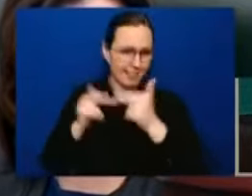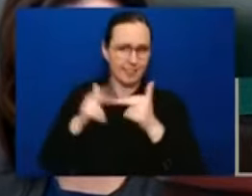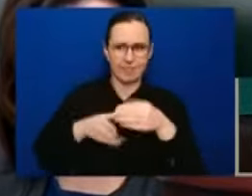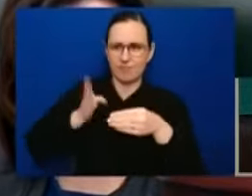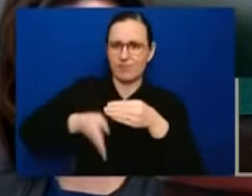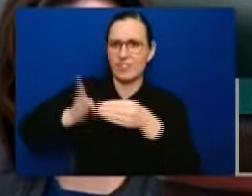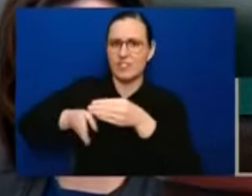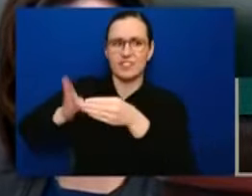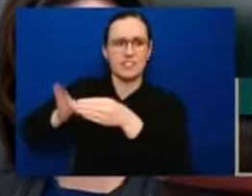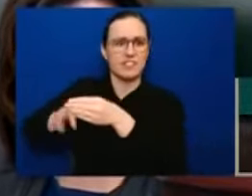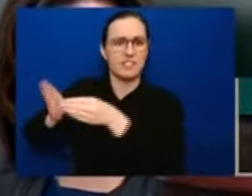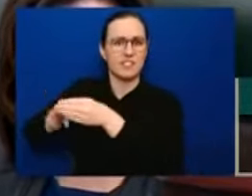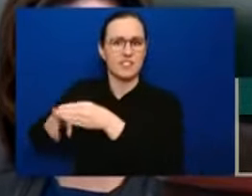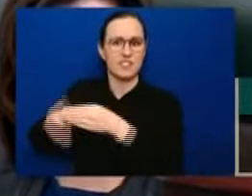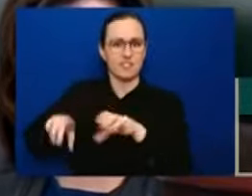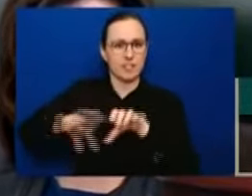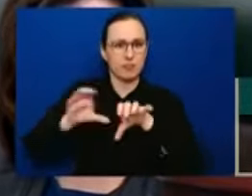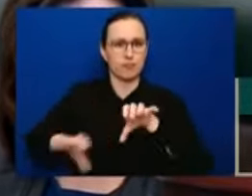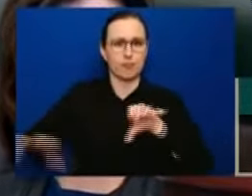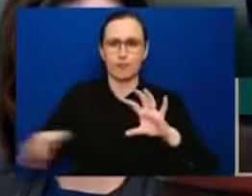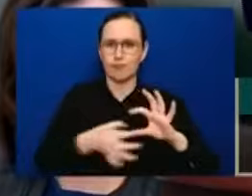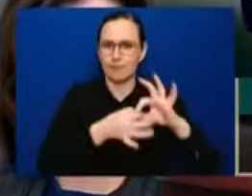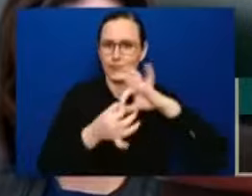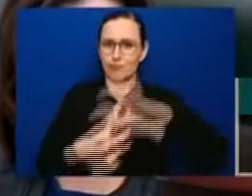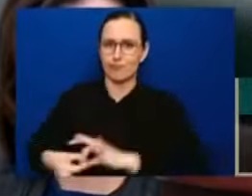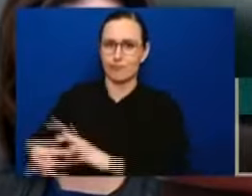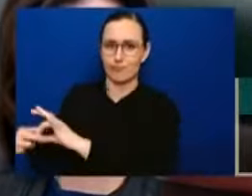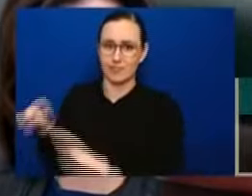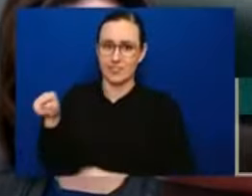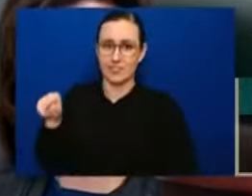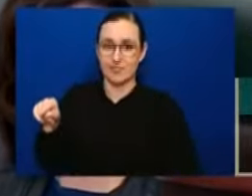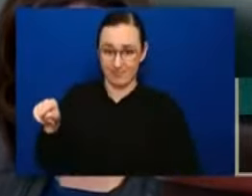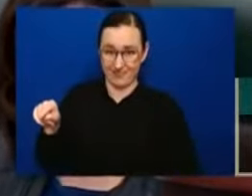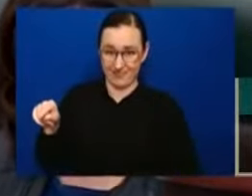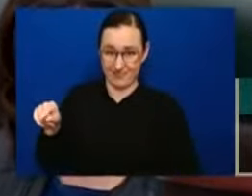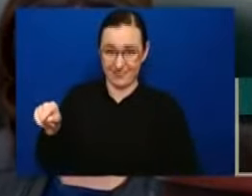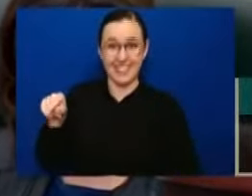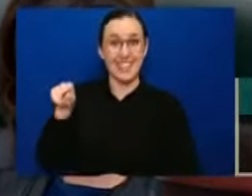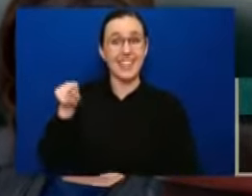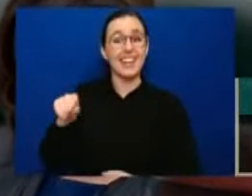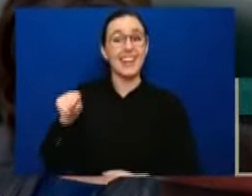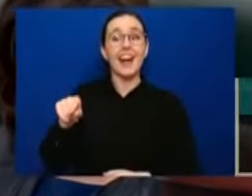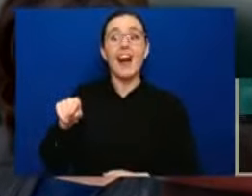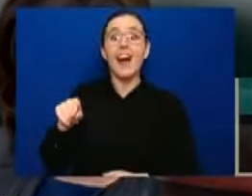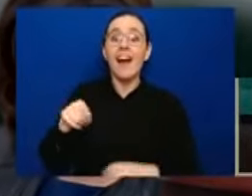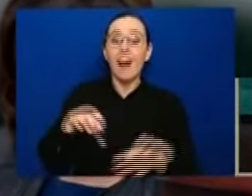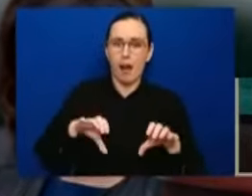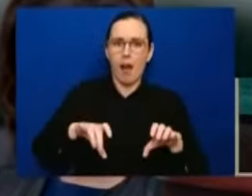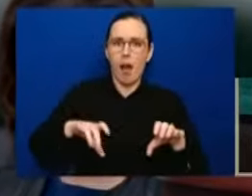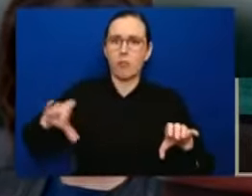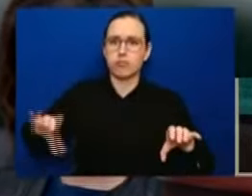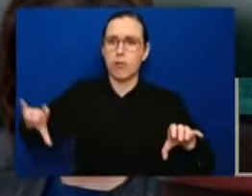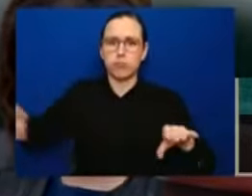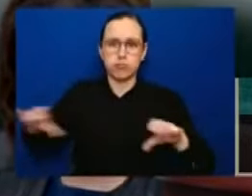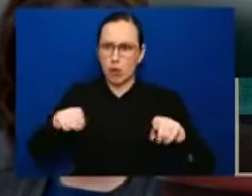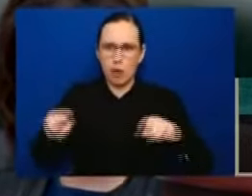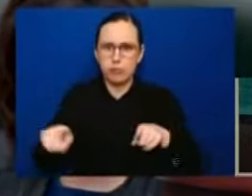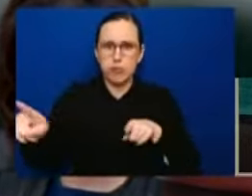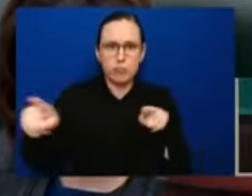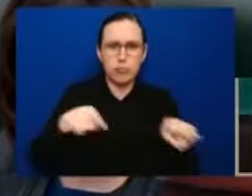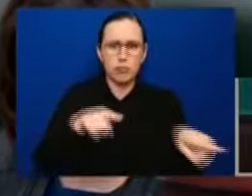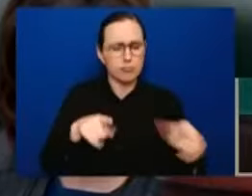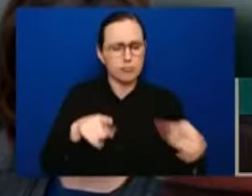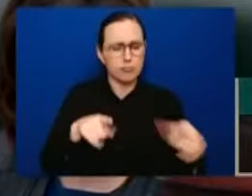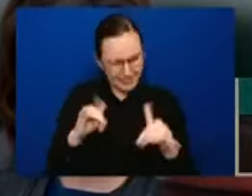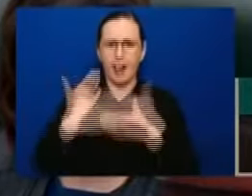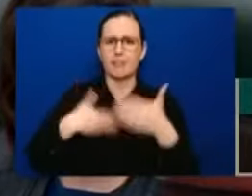Pipeline expansion, and the Keyera Liquids Line are all moving forward. When completed, these projects will eliminate the bottleneck